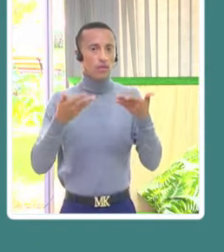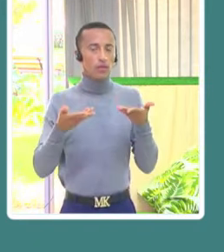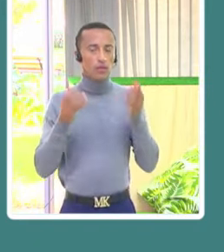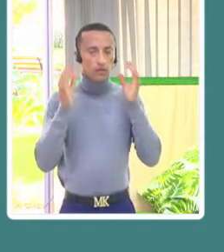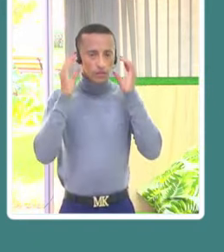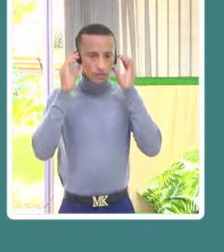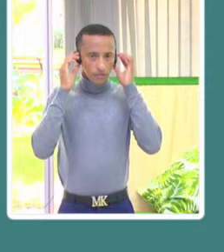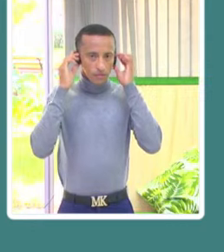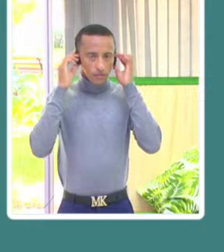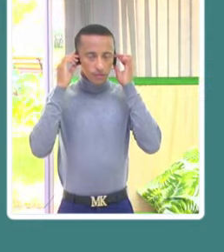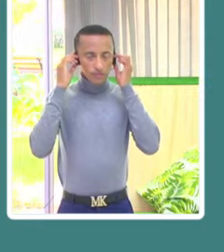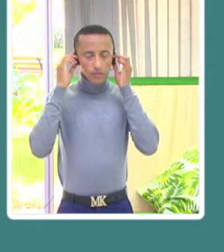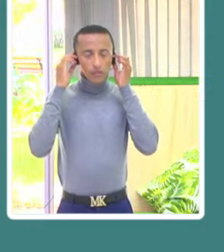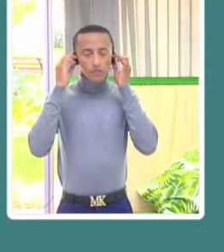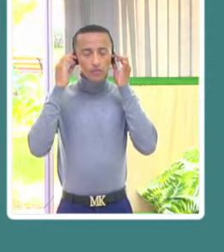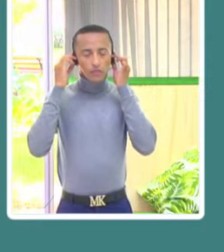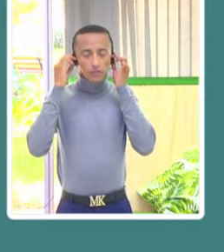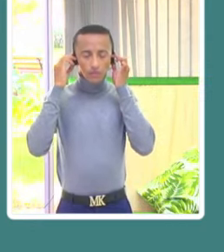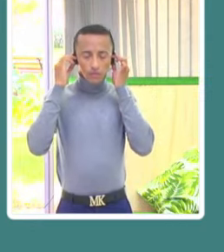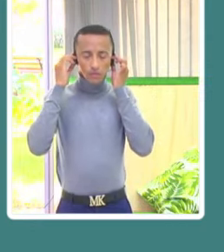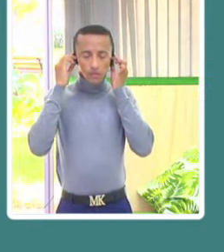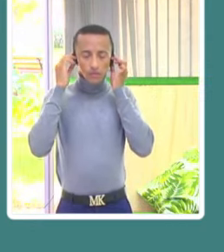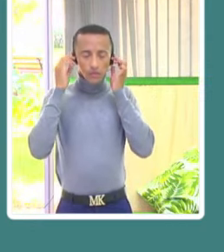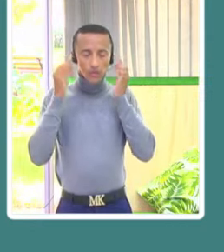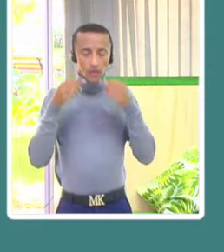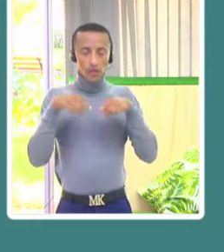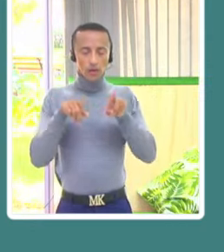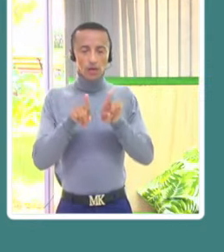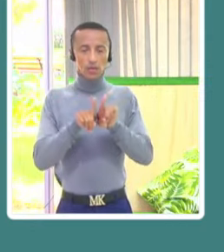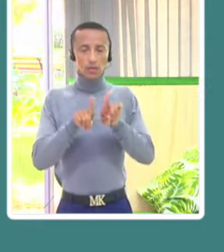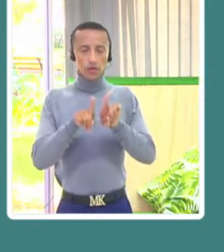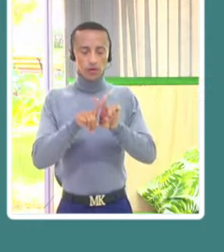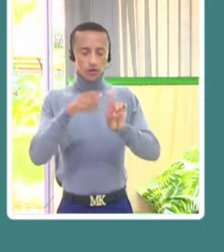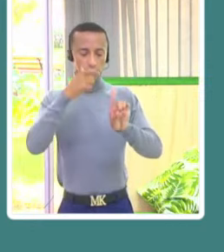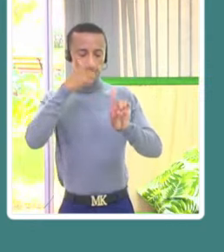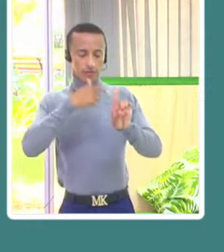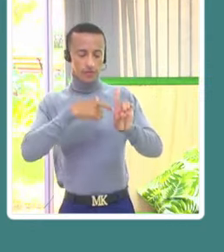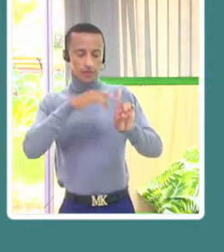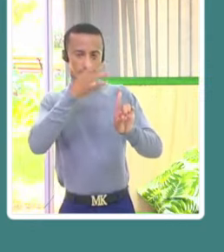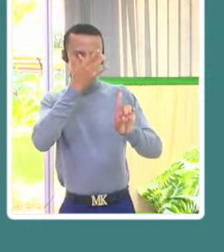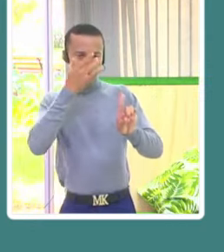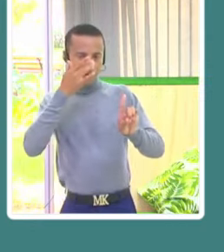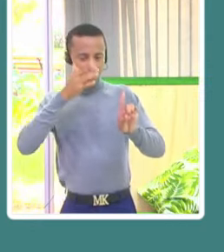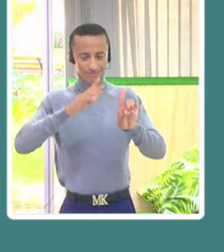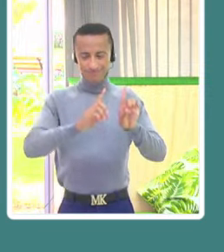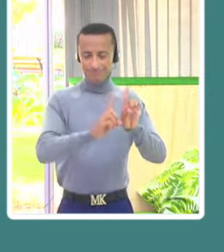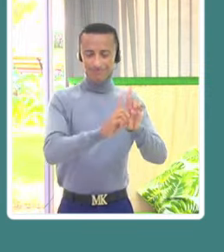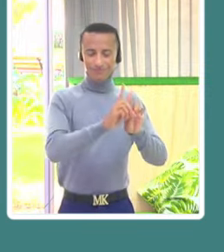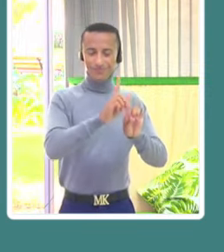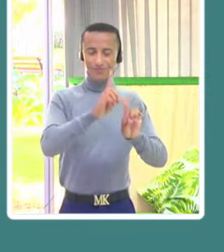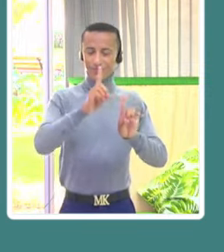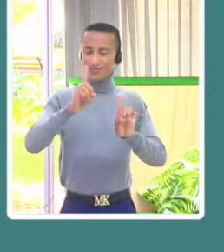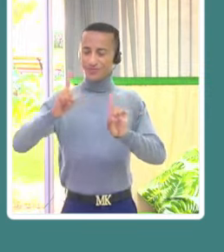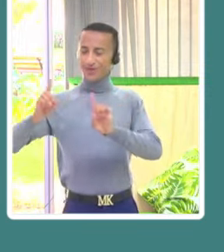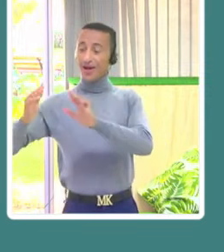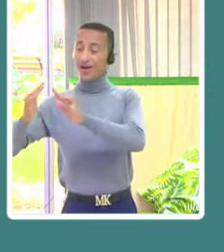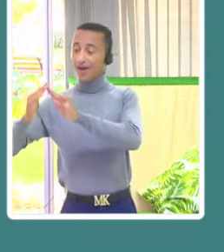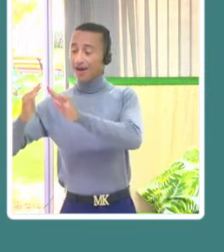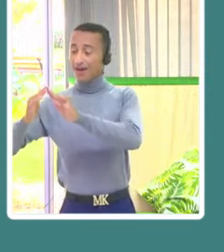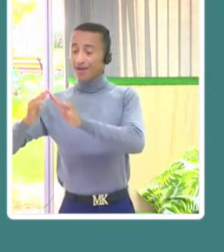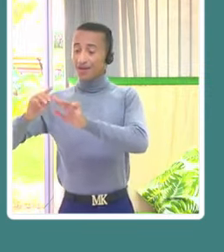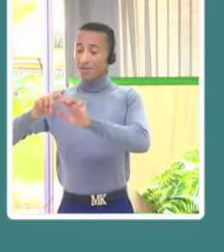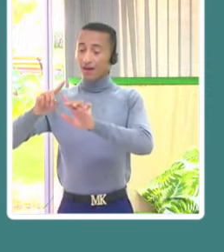are going to your home, the battery runs down. What you can do is you can search on an open